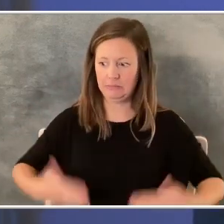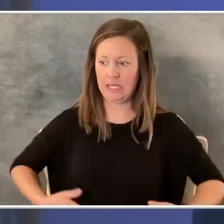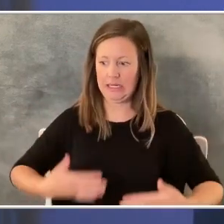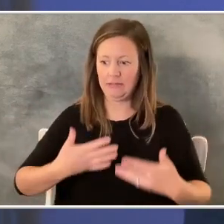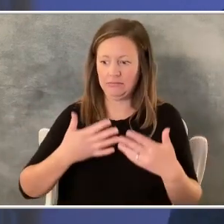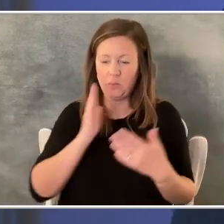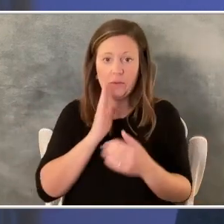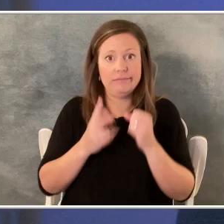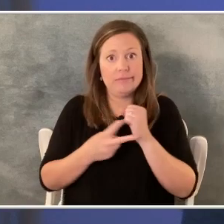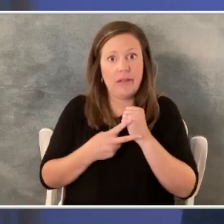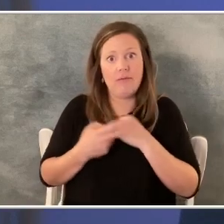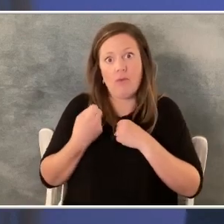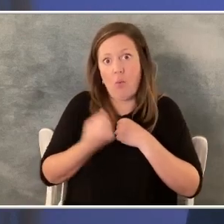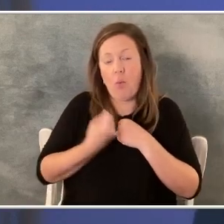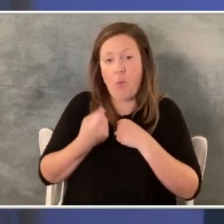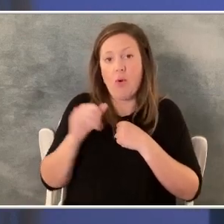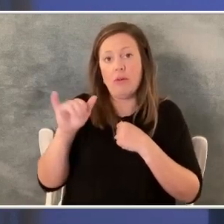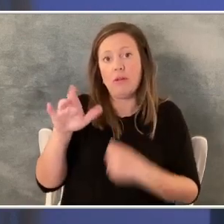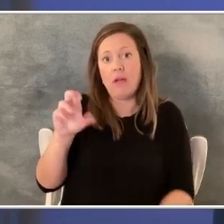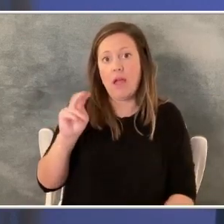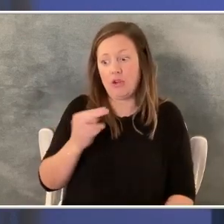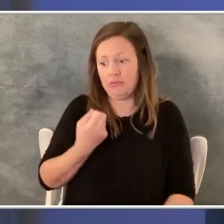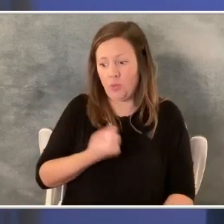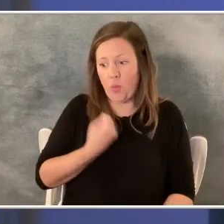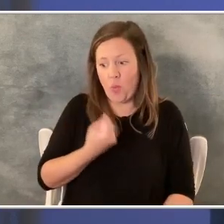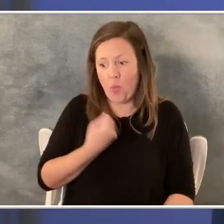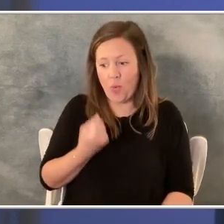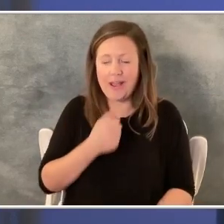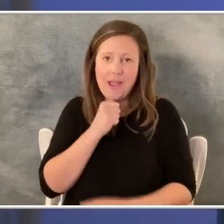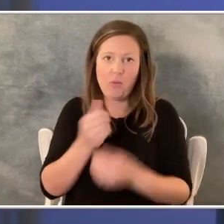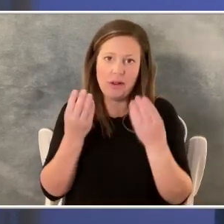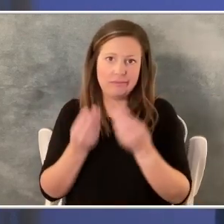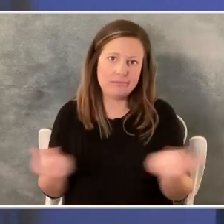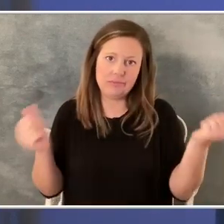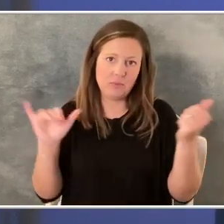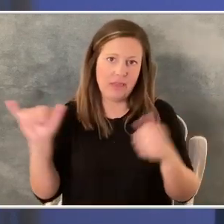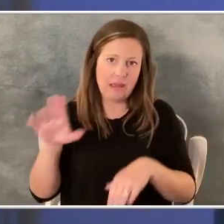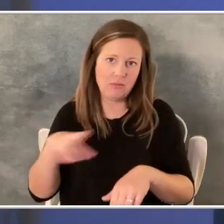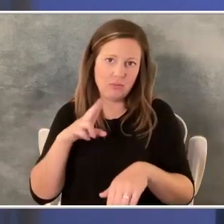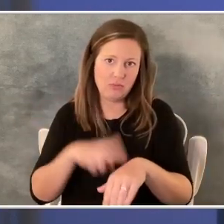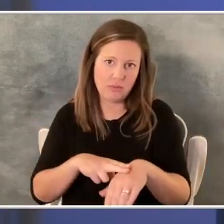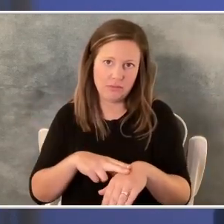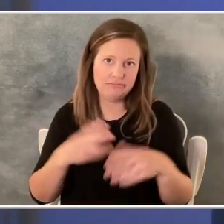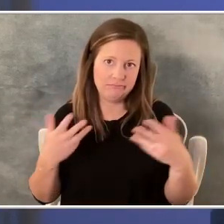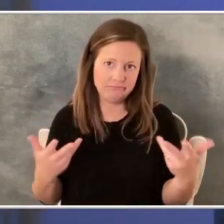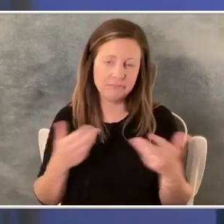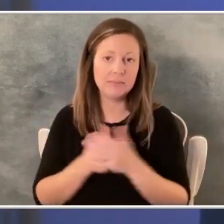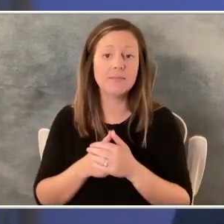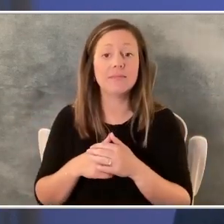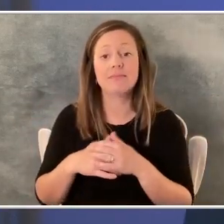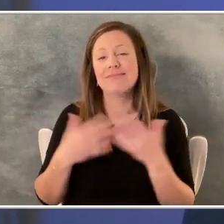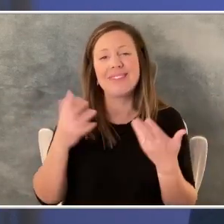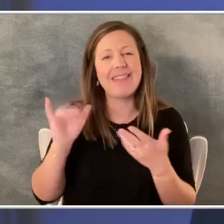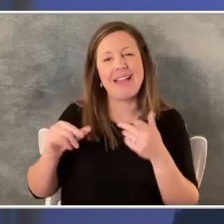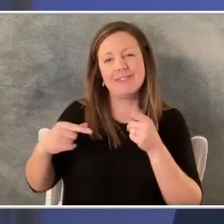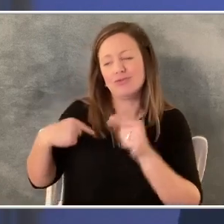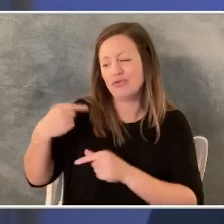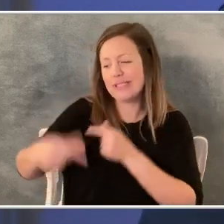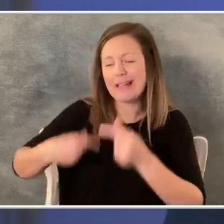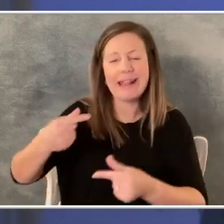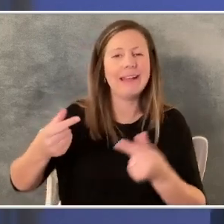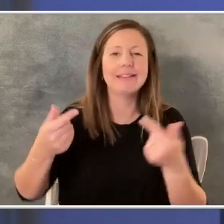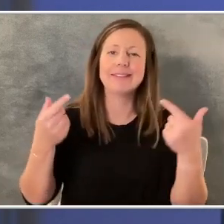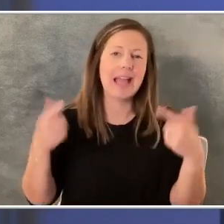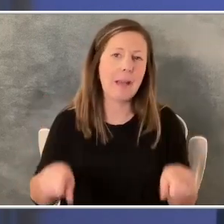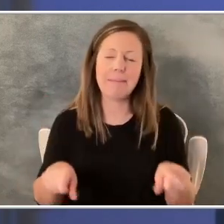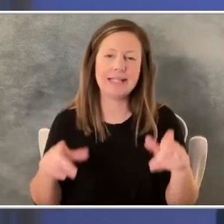that is consumed in the normal course. And that's a result of a genetic mutation that happens to